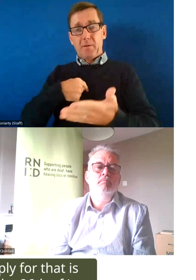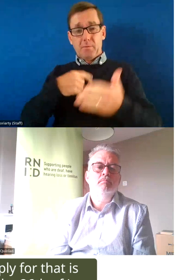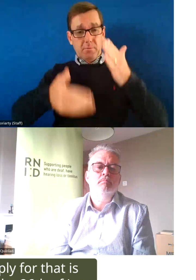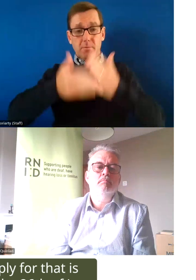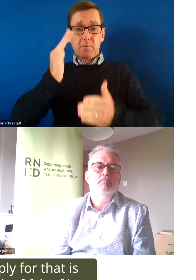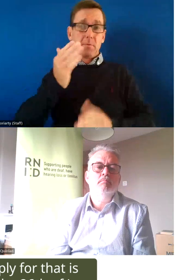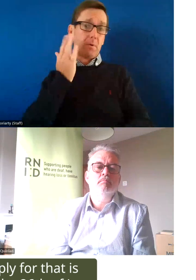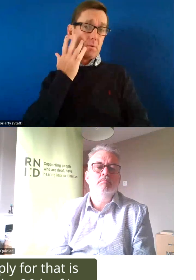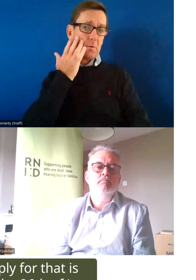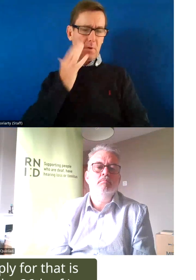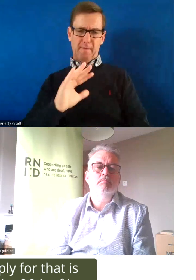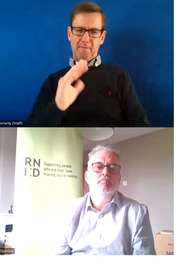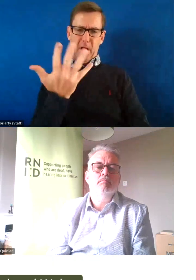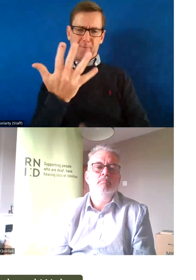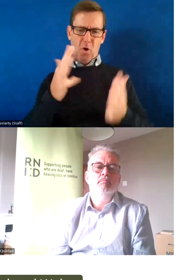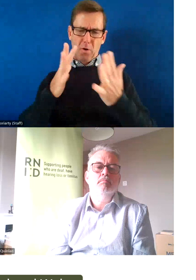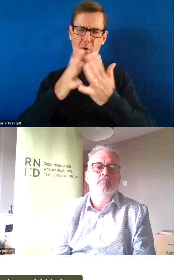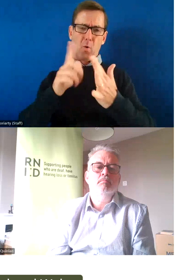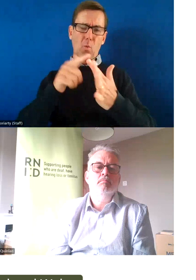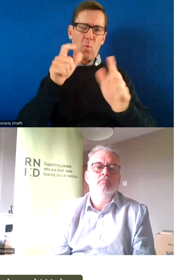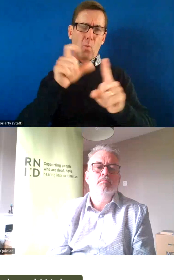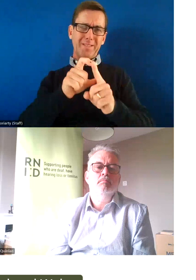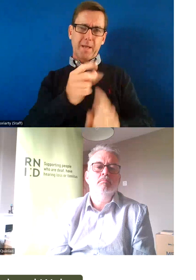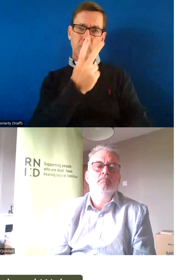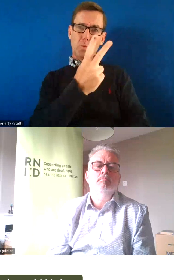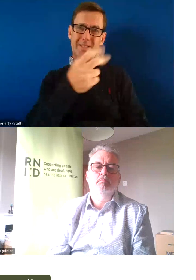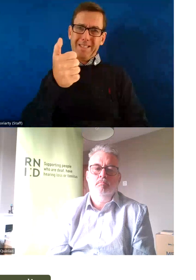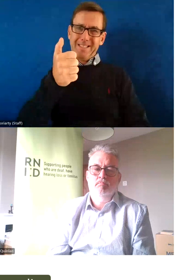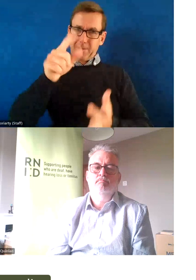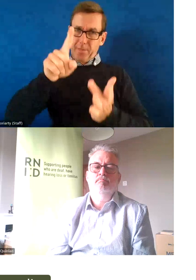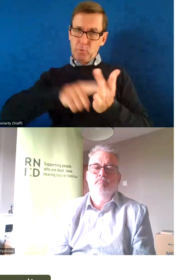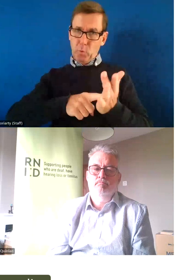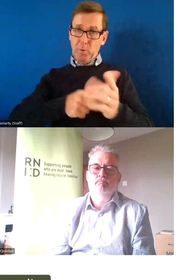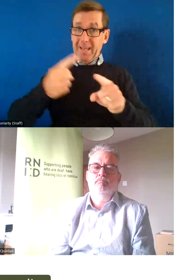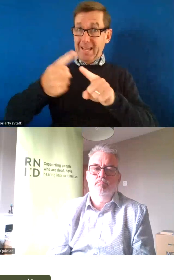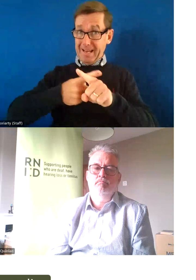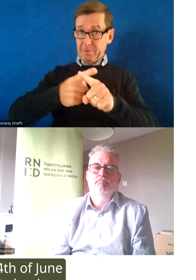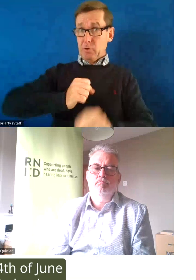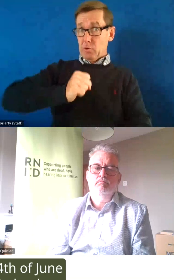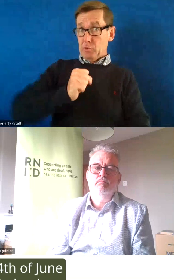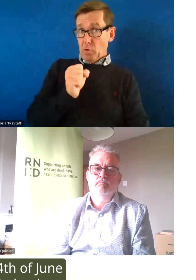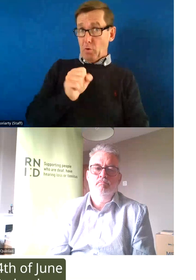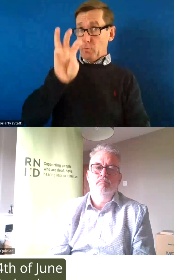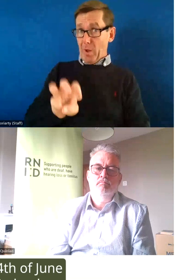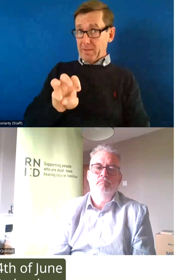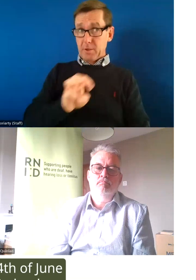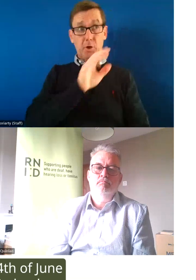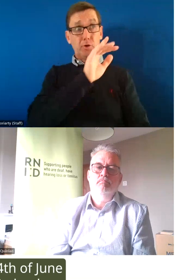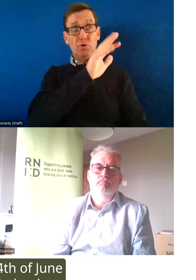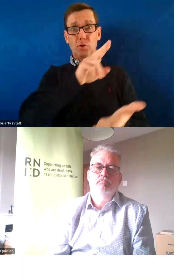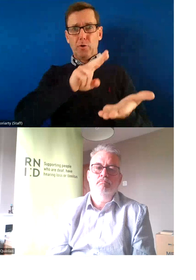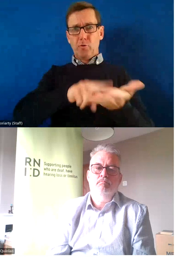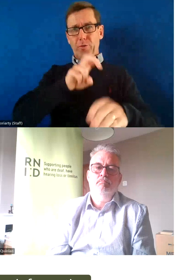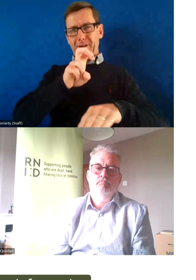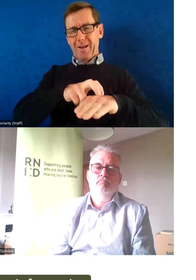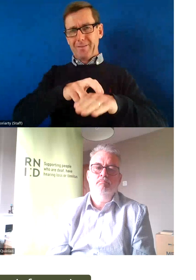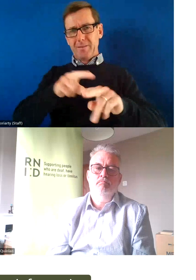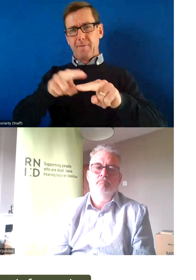p.m. on Wednesday, the 26th of June in England, Scotland, and Wales. And again, it's earlier, it's Friday, the 14th of June in Northern